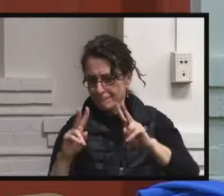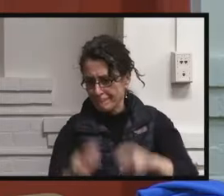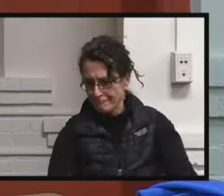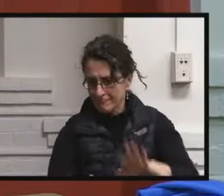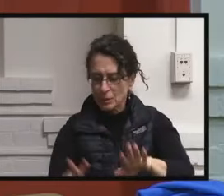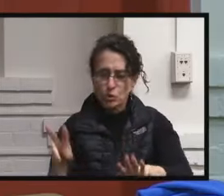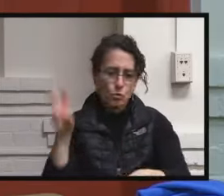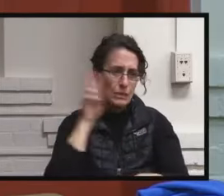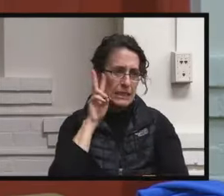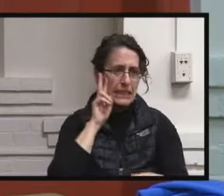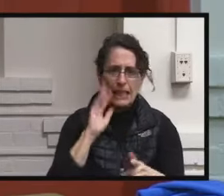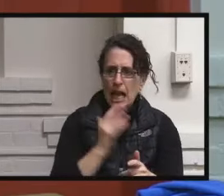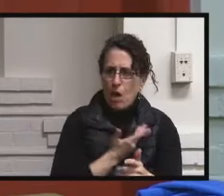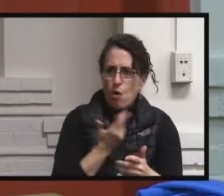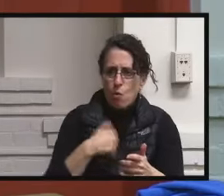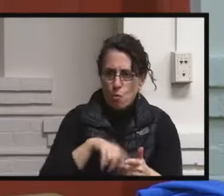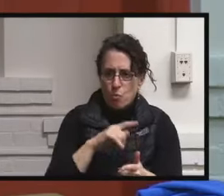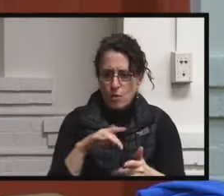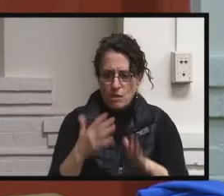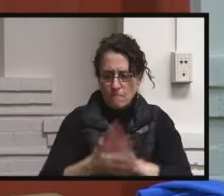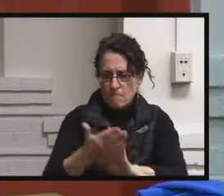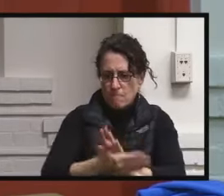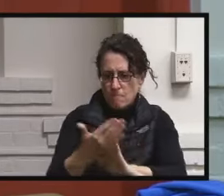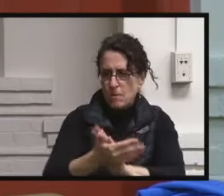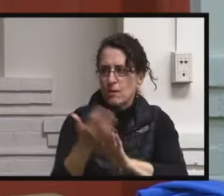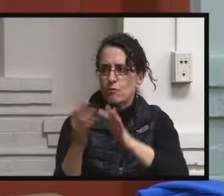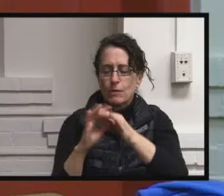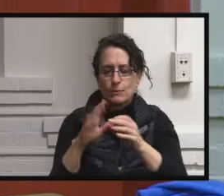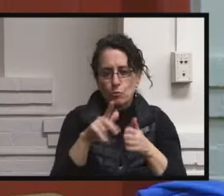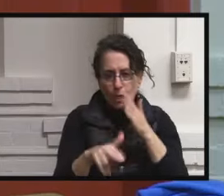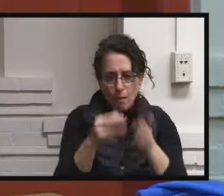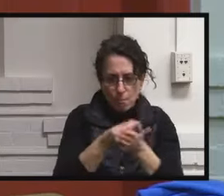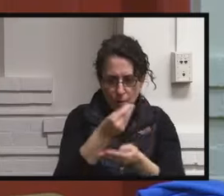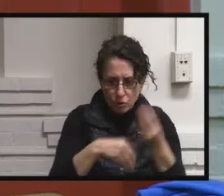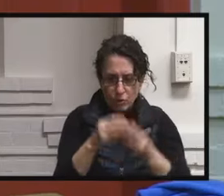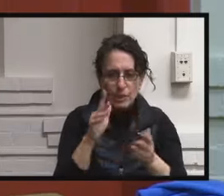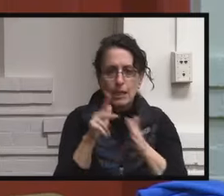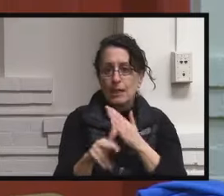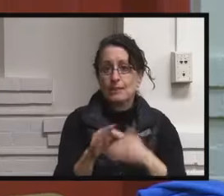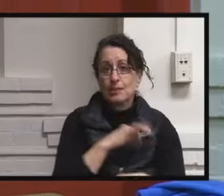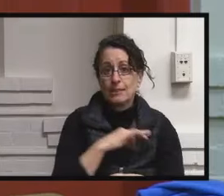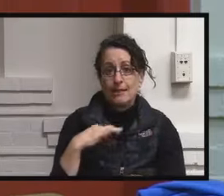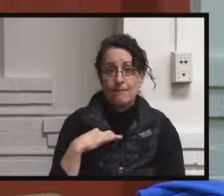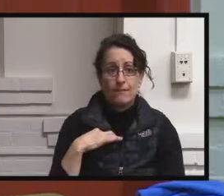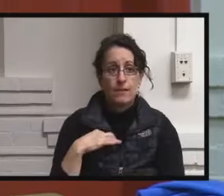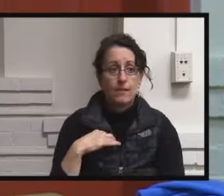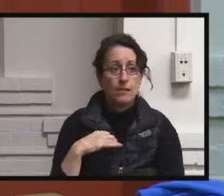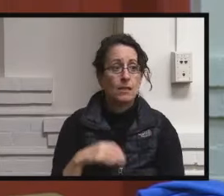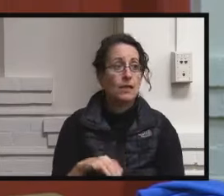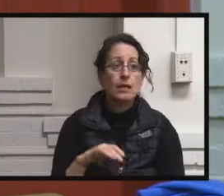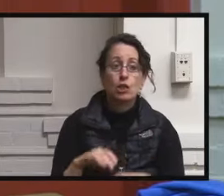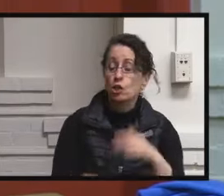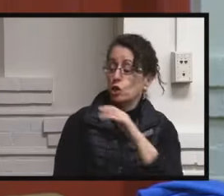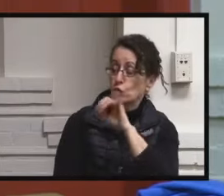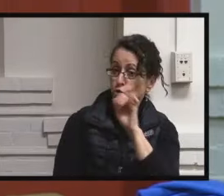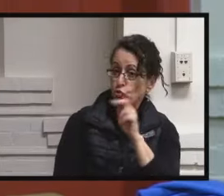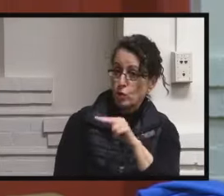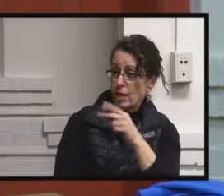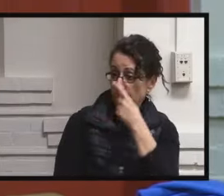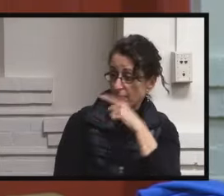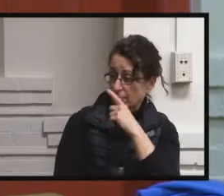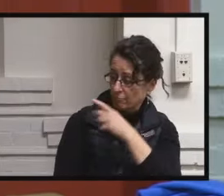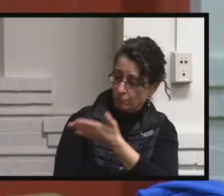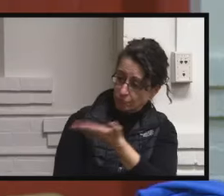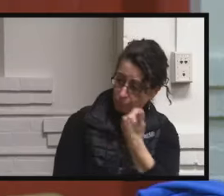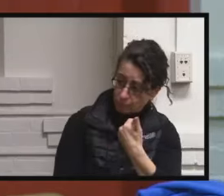operate at the expense level that we're talking about. Jan, I'd like you to speak, if you would, to the